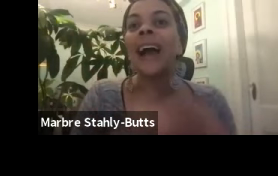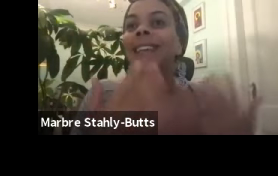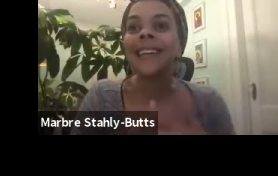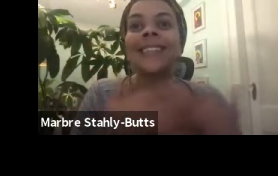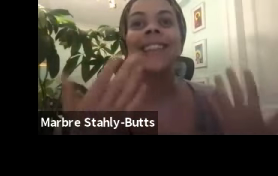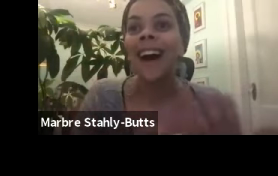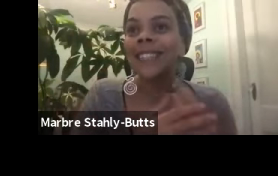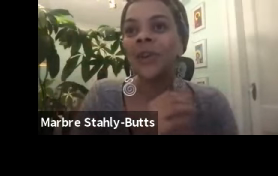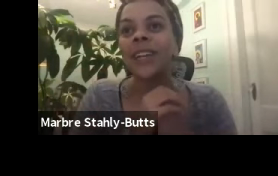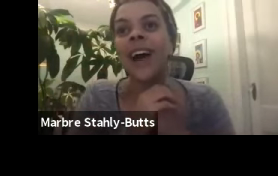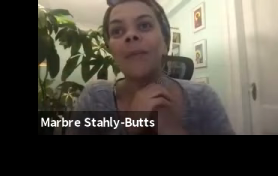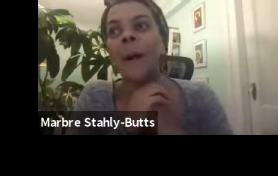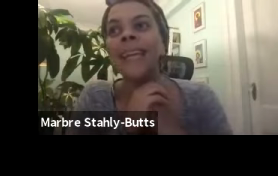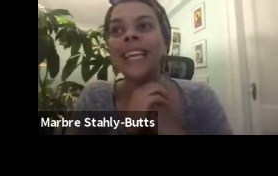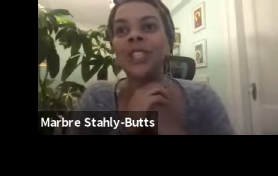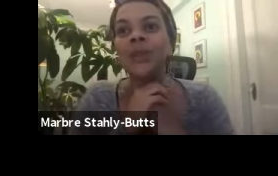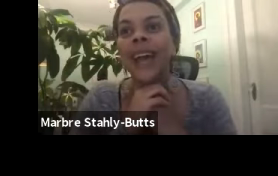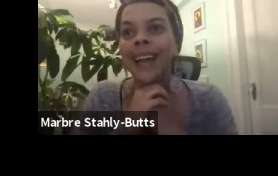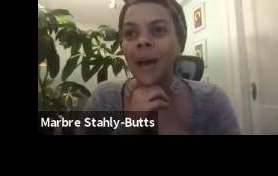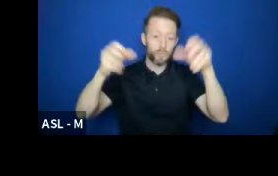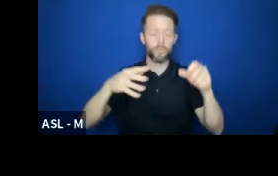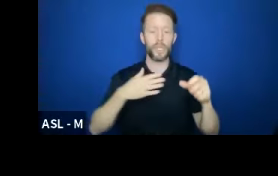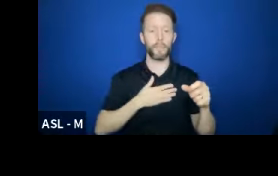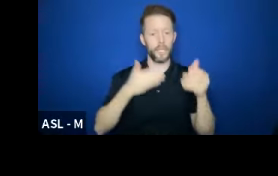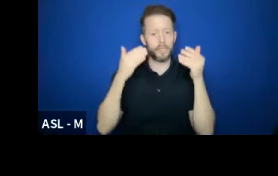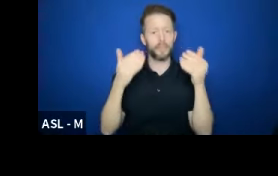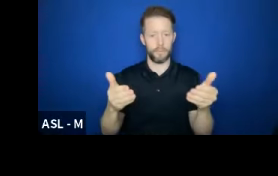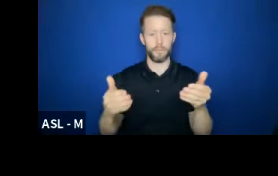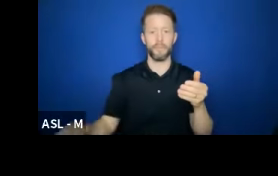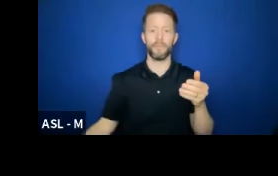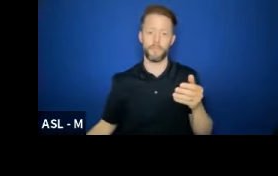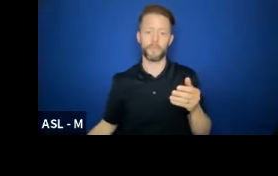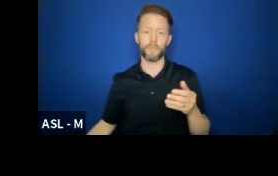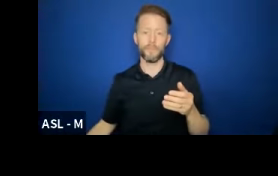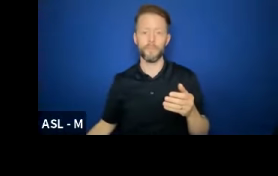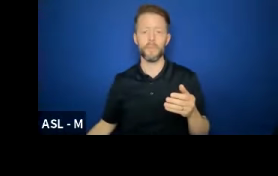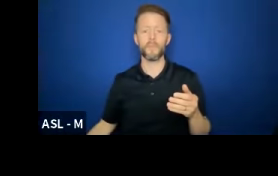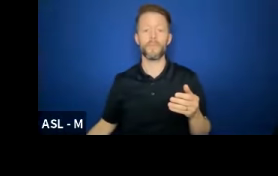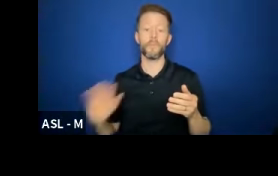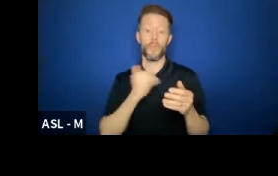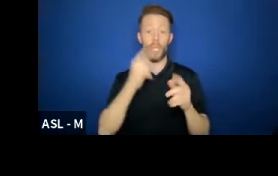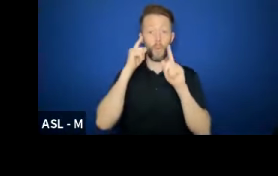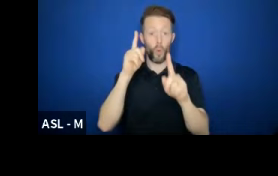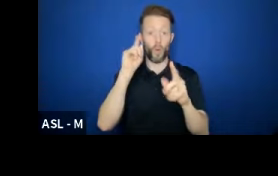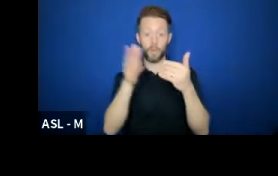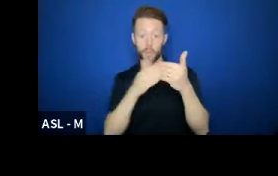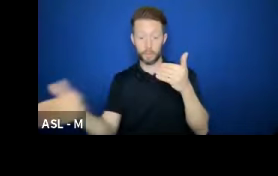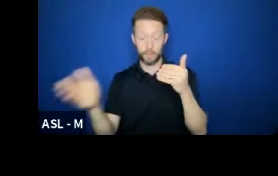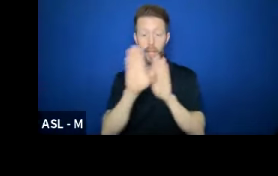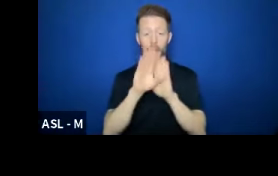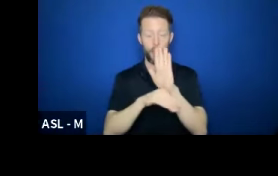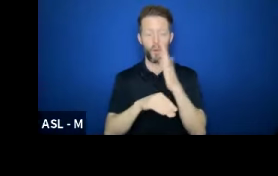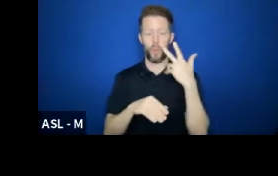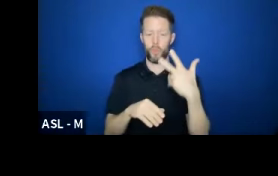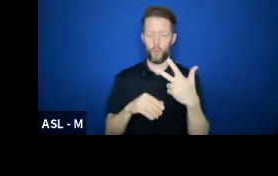clarification, ideas, thoughts that you want to talk about, please do hit us up and holler. All goals for the next kind of half an hour are threefold. First, we want to